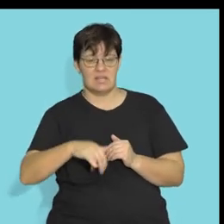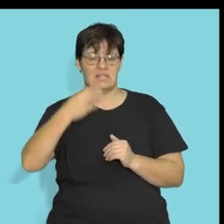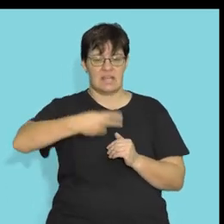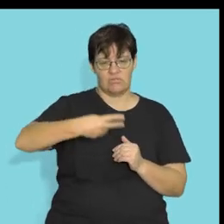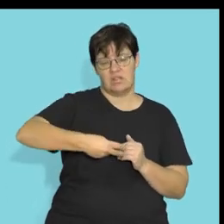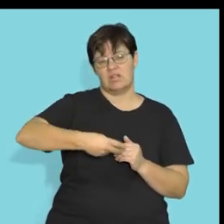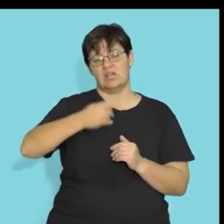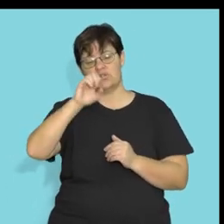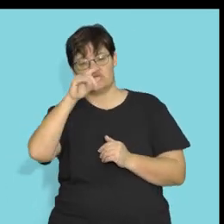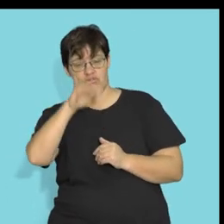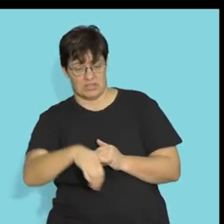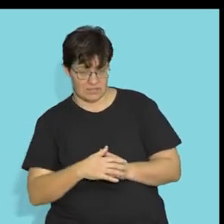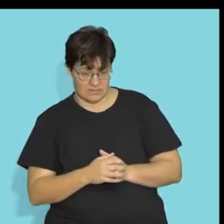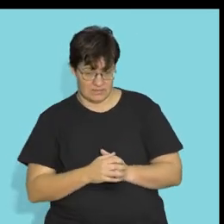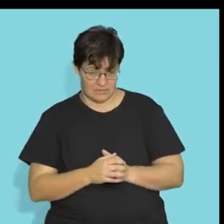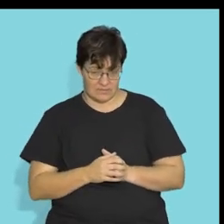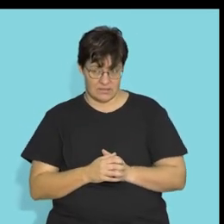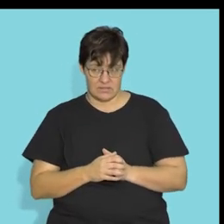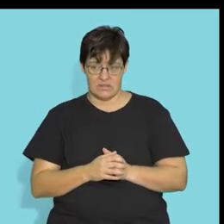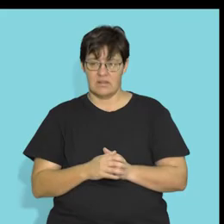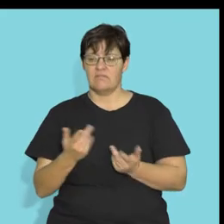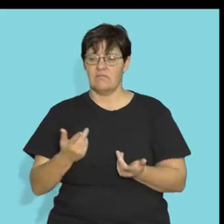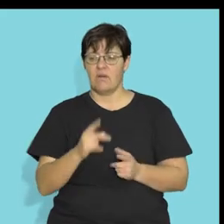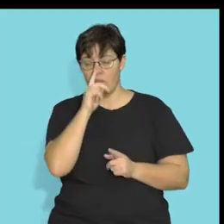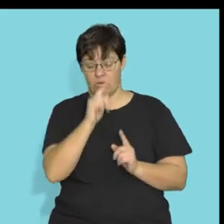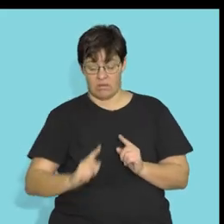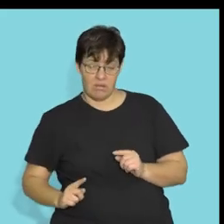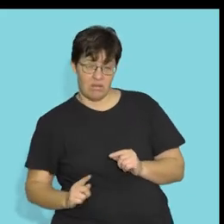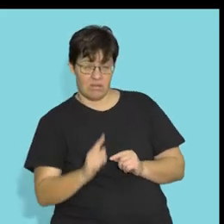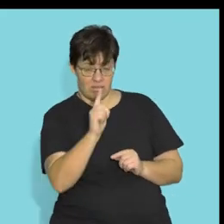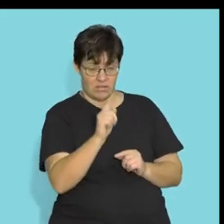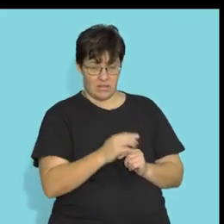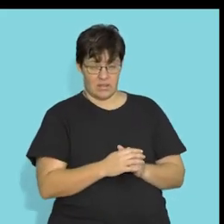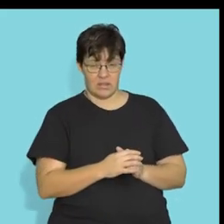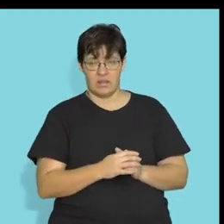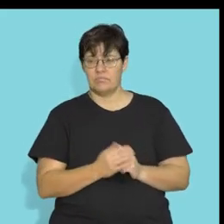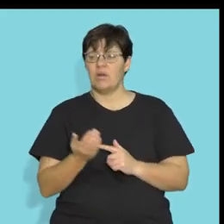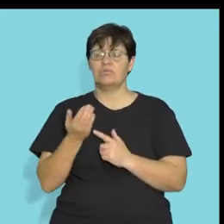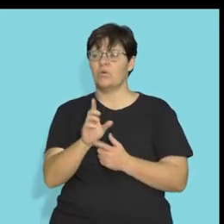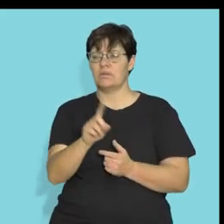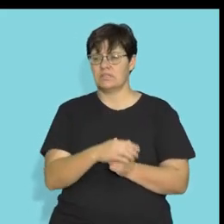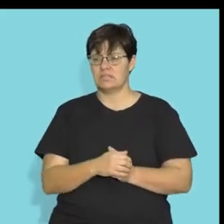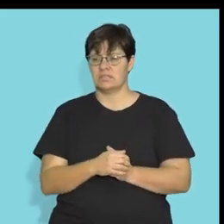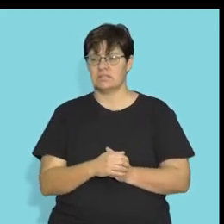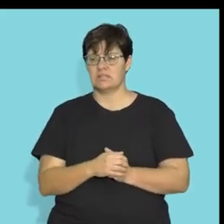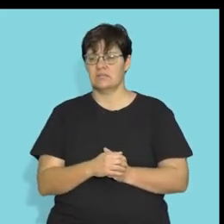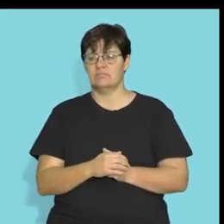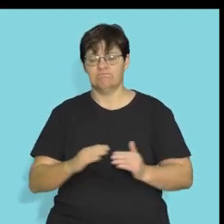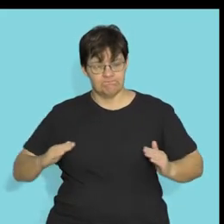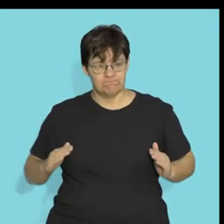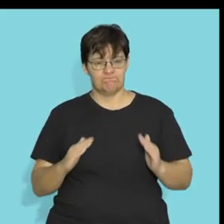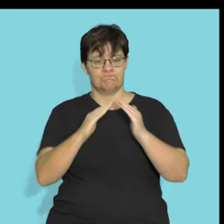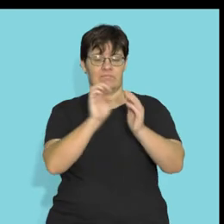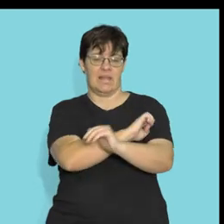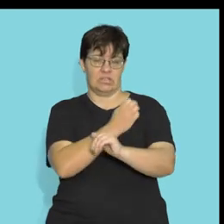secondary, tertiary, etc. And as I mentioned that, if we look at this illustration here, it shows you